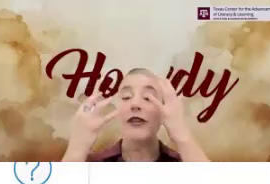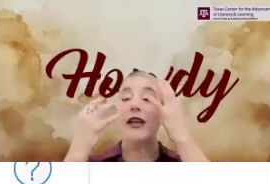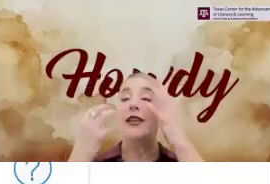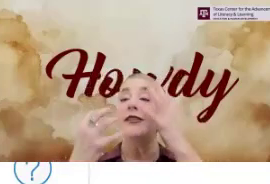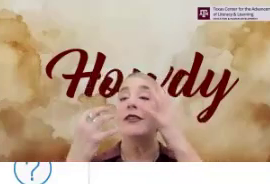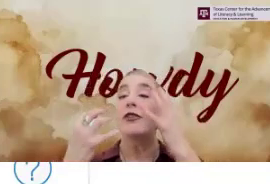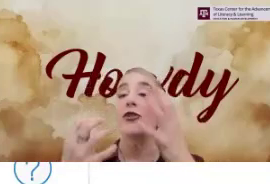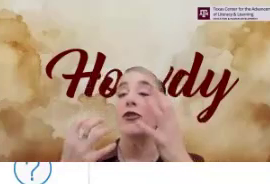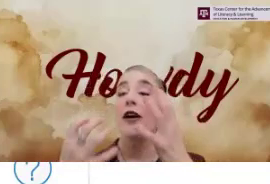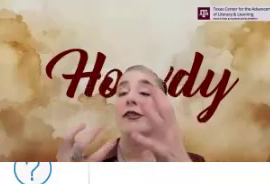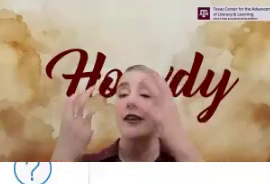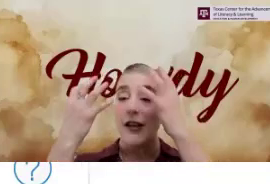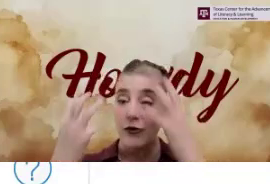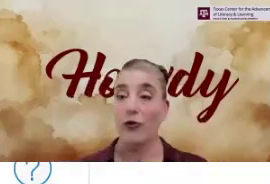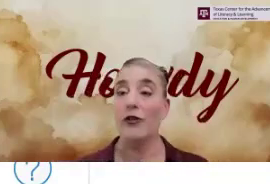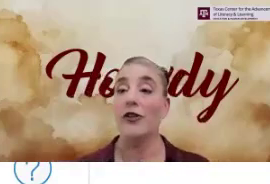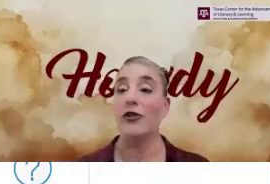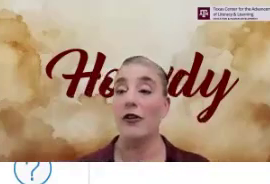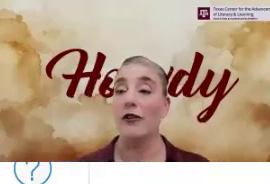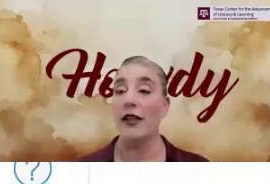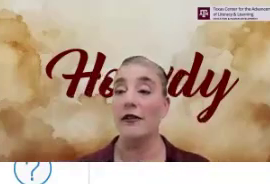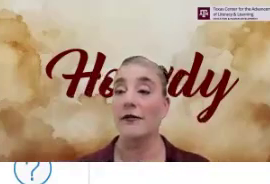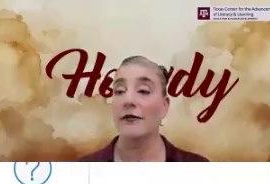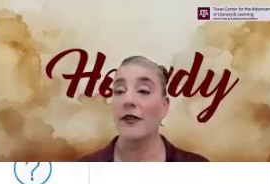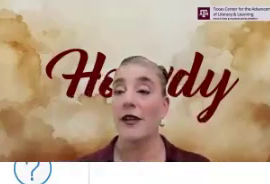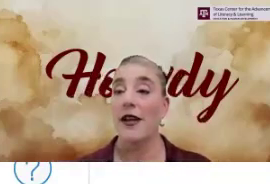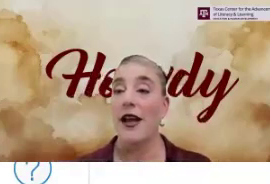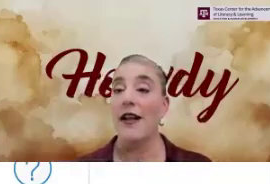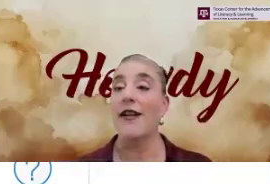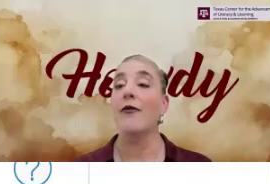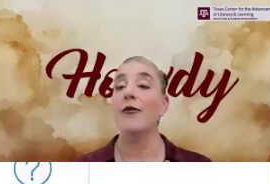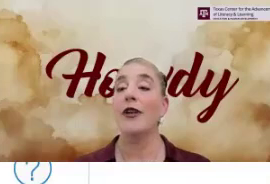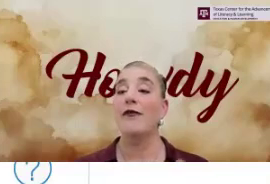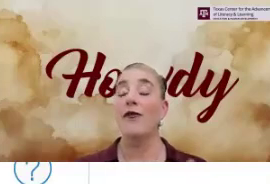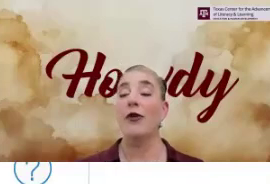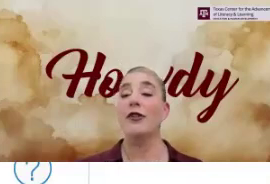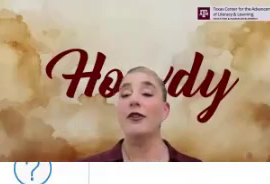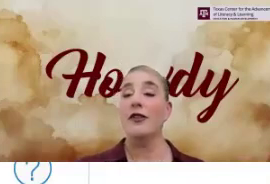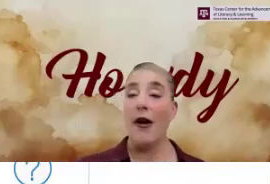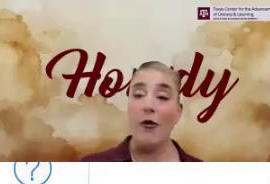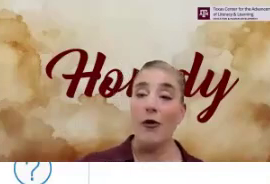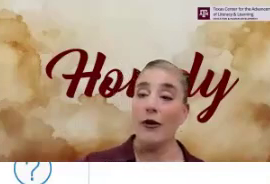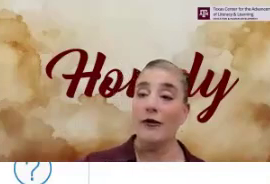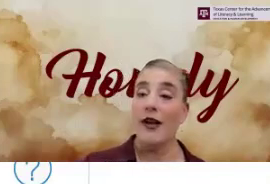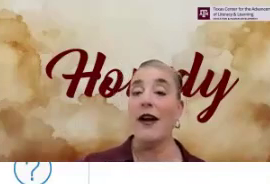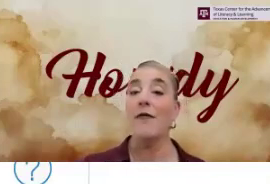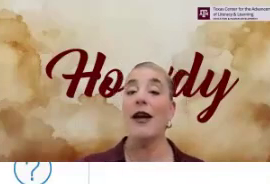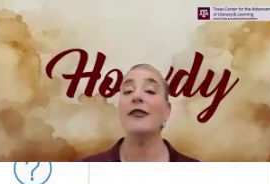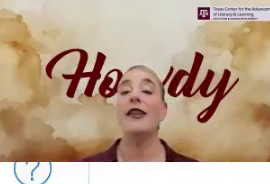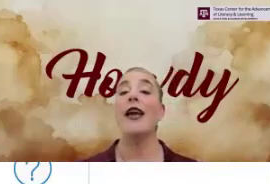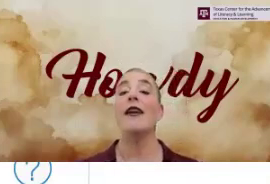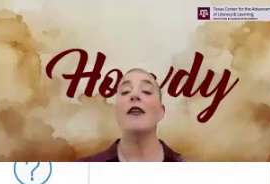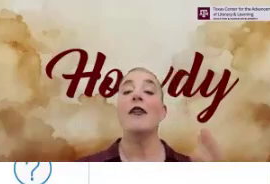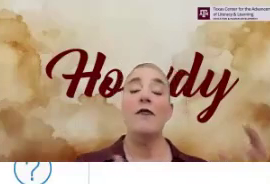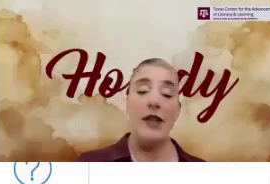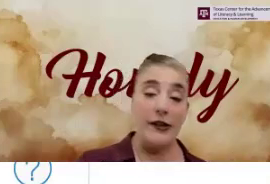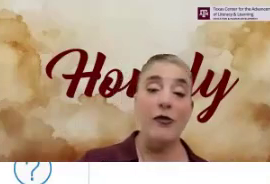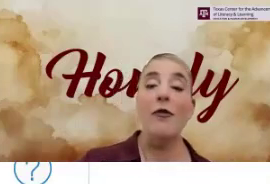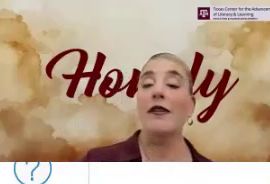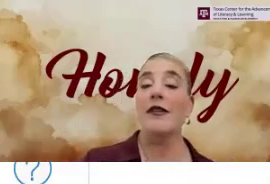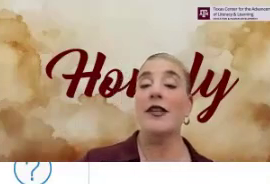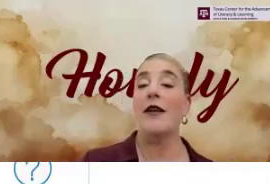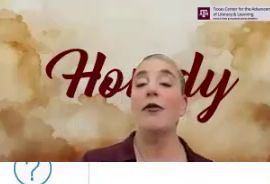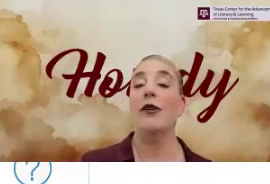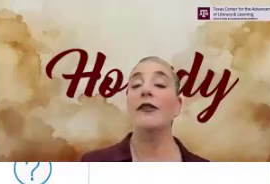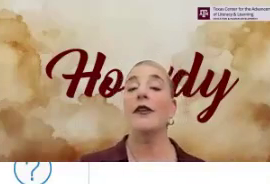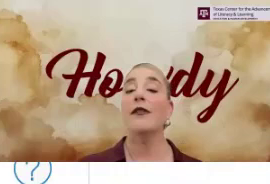possibly looks like he's in distress and he's really struggling. And that reinforces that word. And I may say next